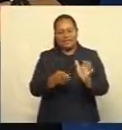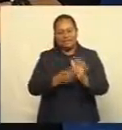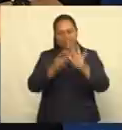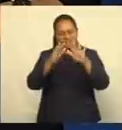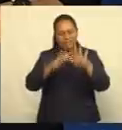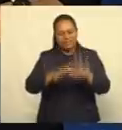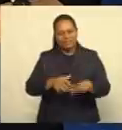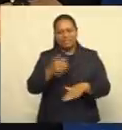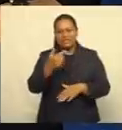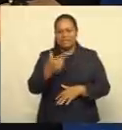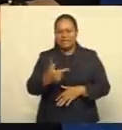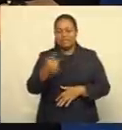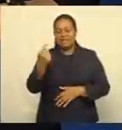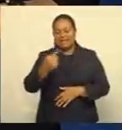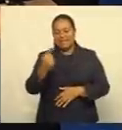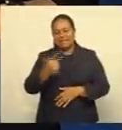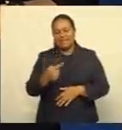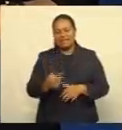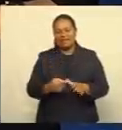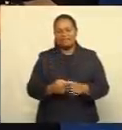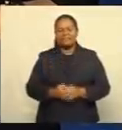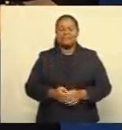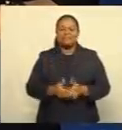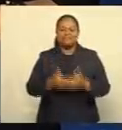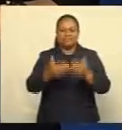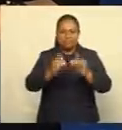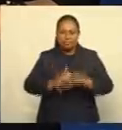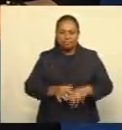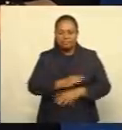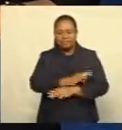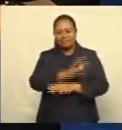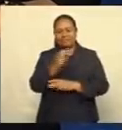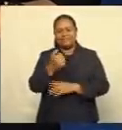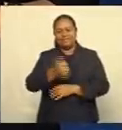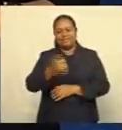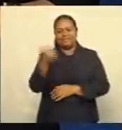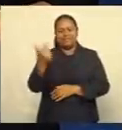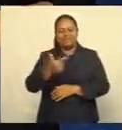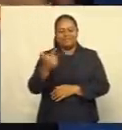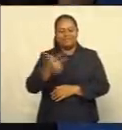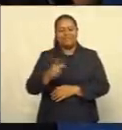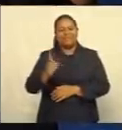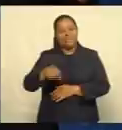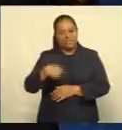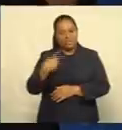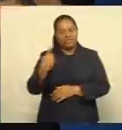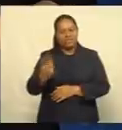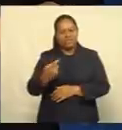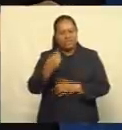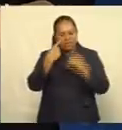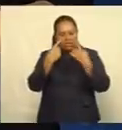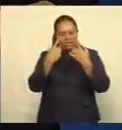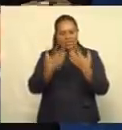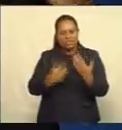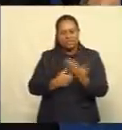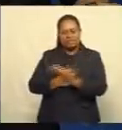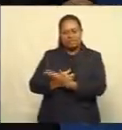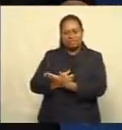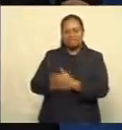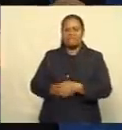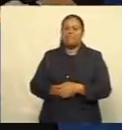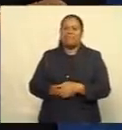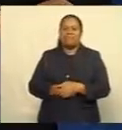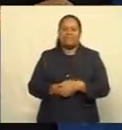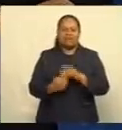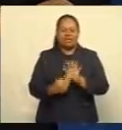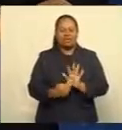waters at 7:11 a.m. Sunrise at 6:17. For tomorrow, tables will turn weather-wise. The northerners